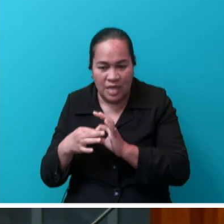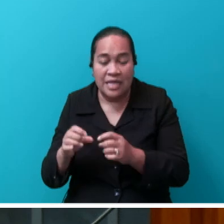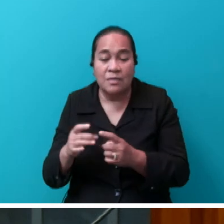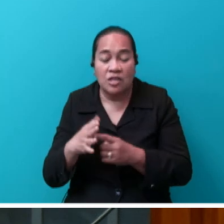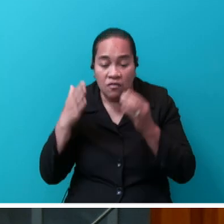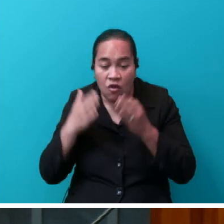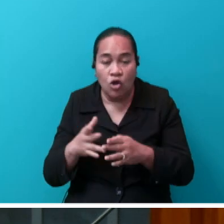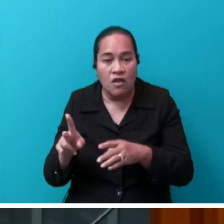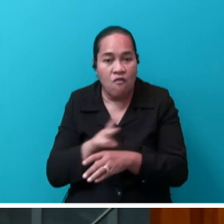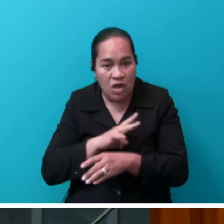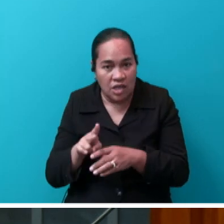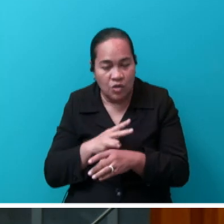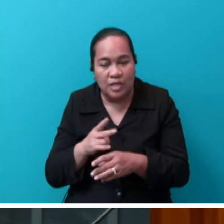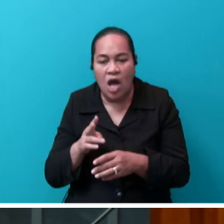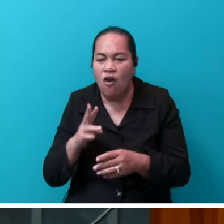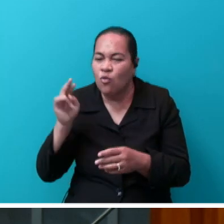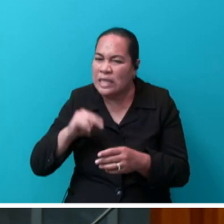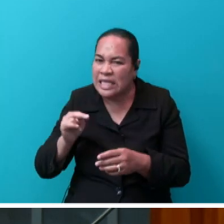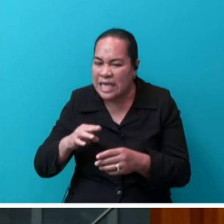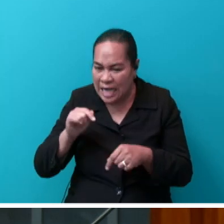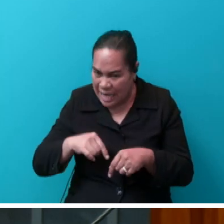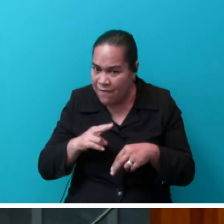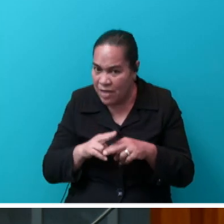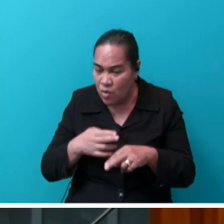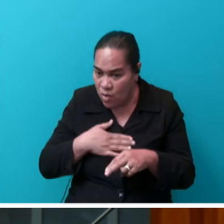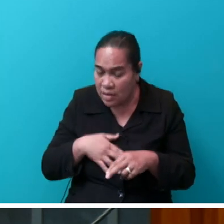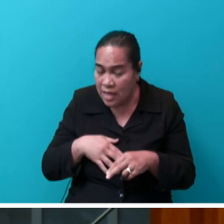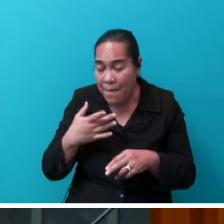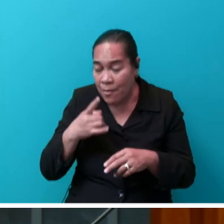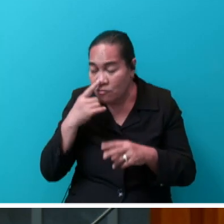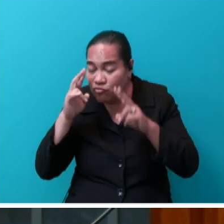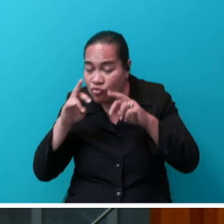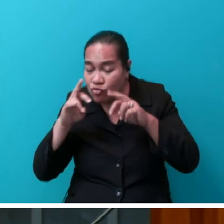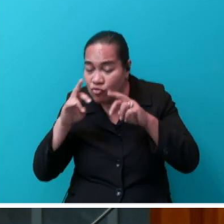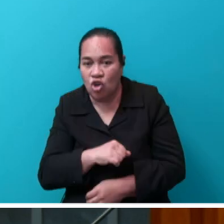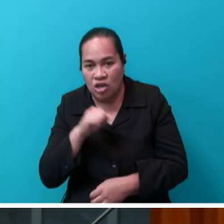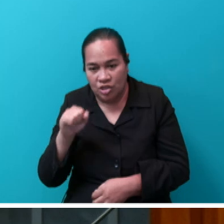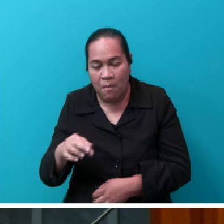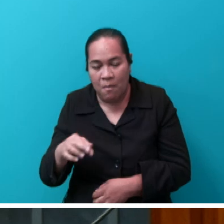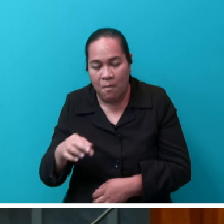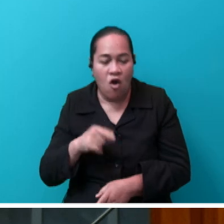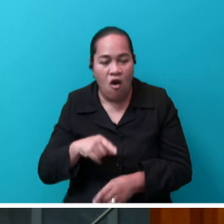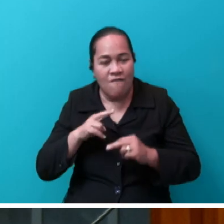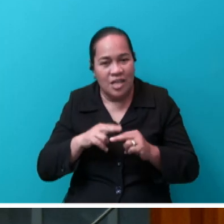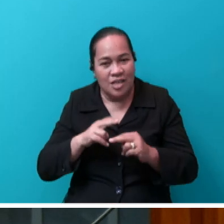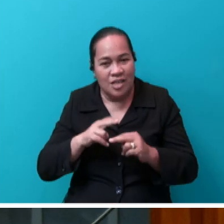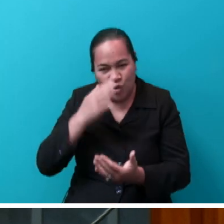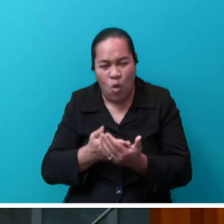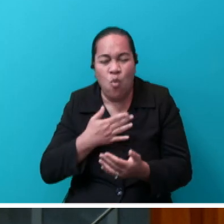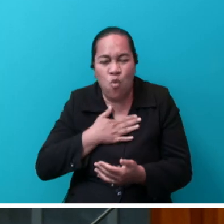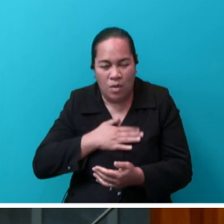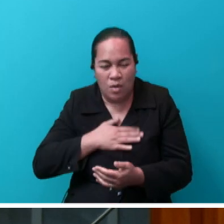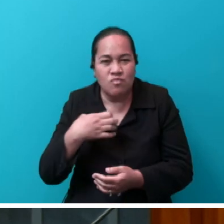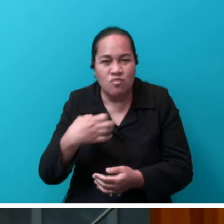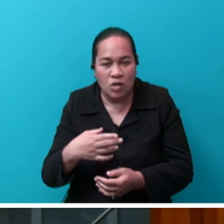areas of need to Fiji. The possibility of exploring scholarship for Fijian students who wish to further their education